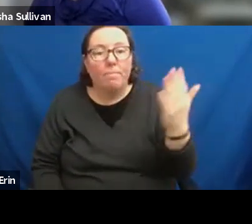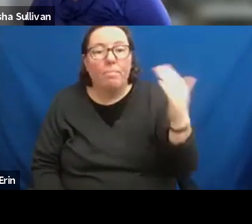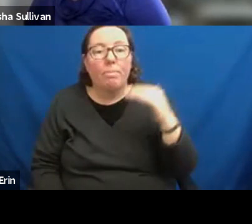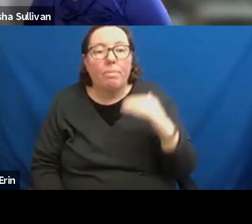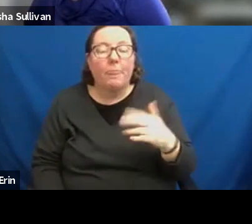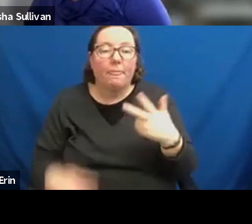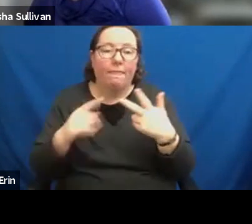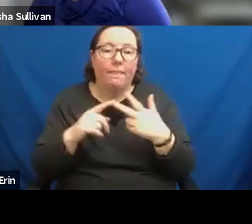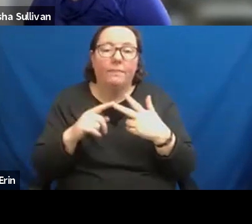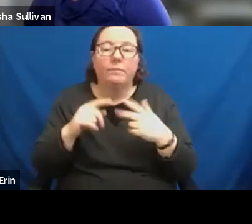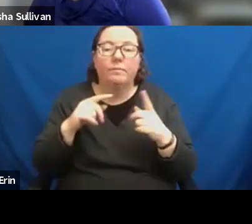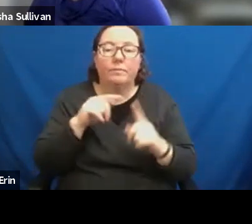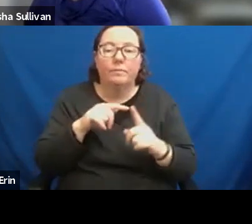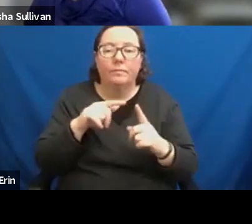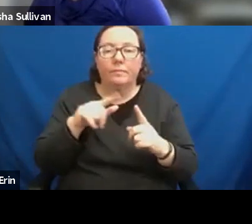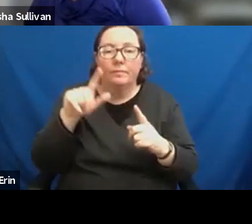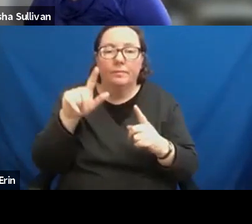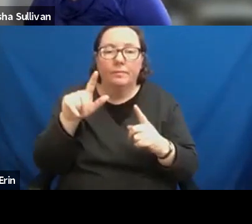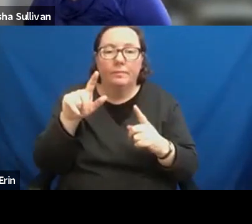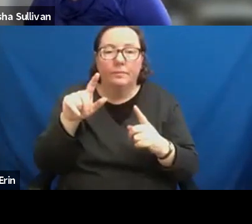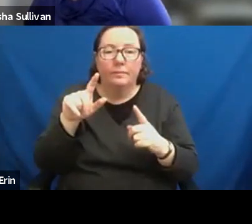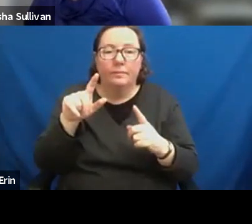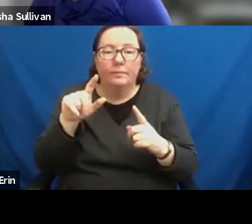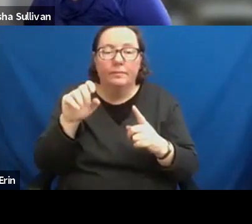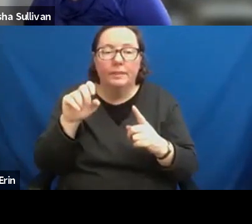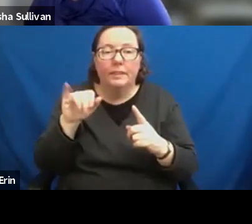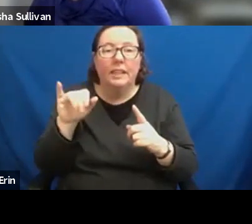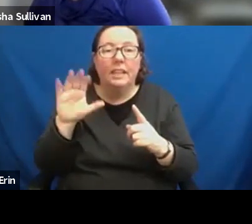Next speaker is Lei Chi.